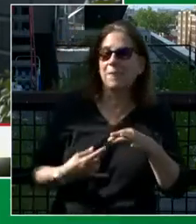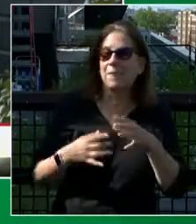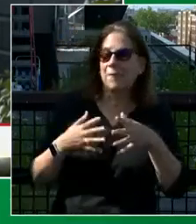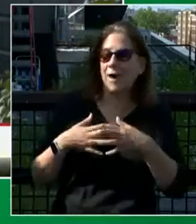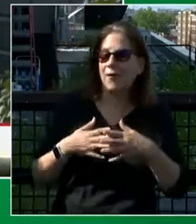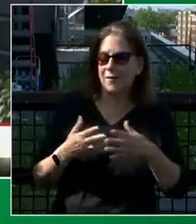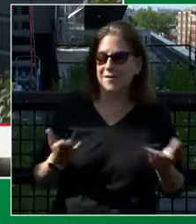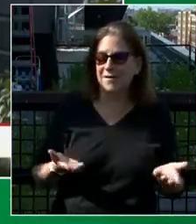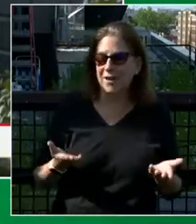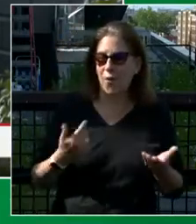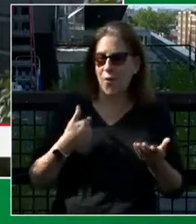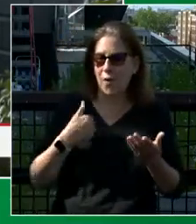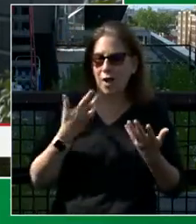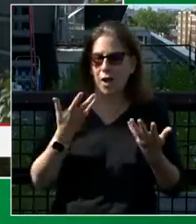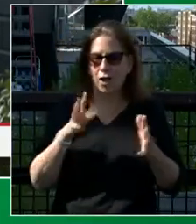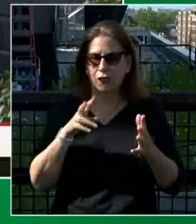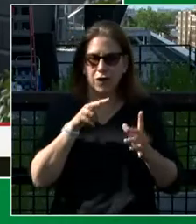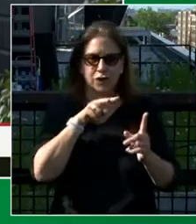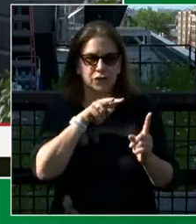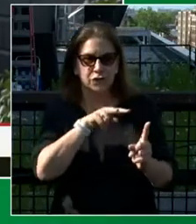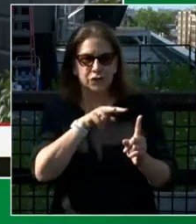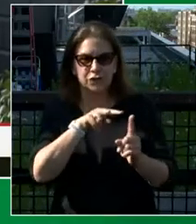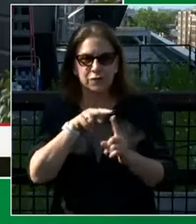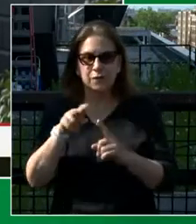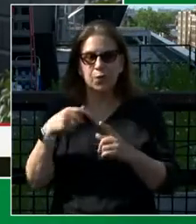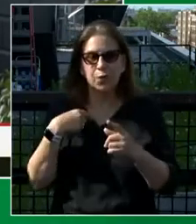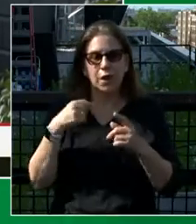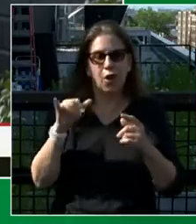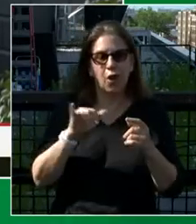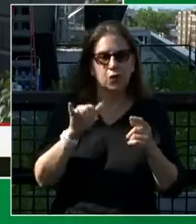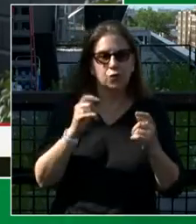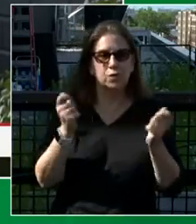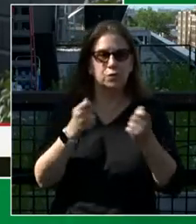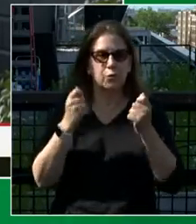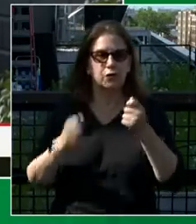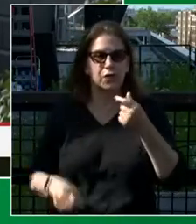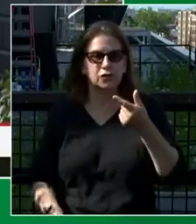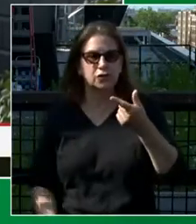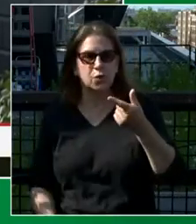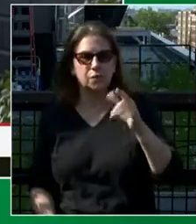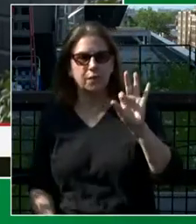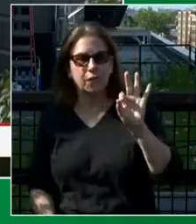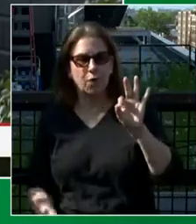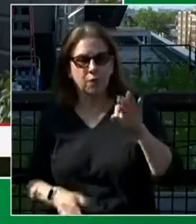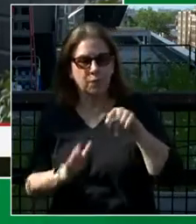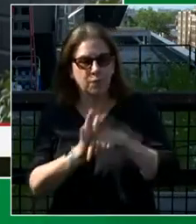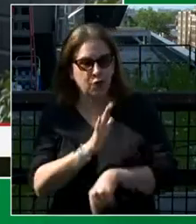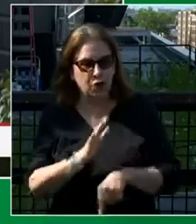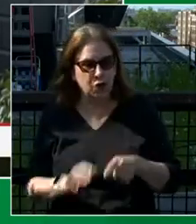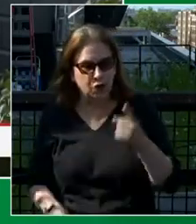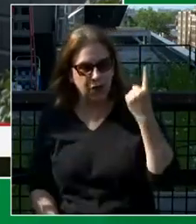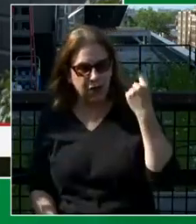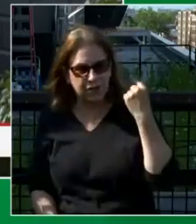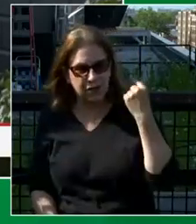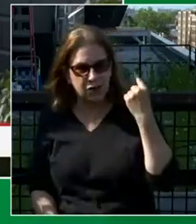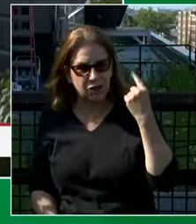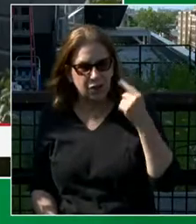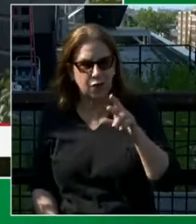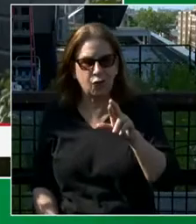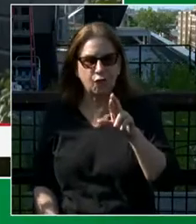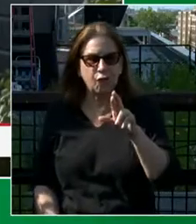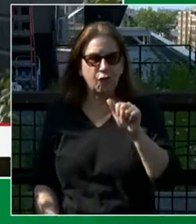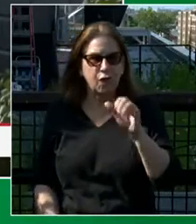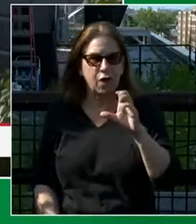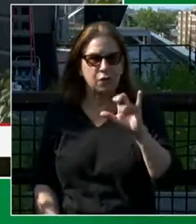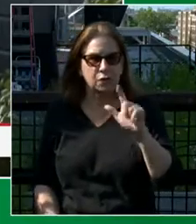Floyd's murder, going through the racial reckoning that it needed, thinking about the double pandemic and the disparities that